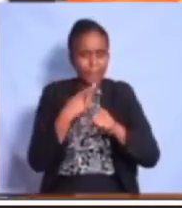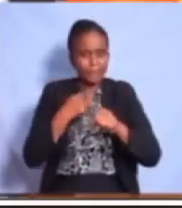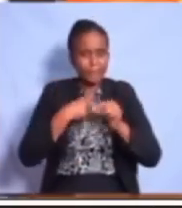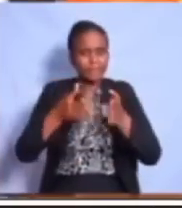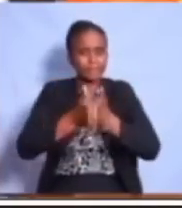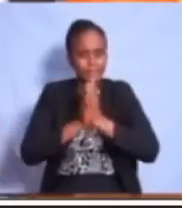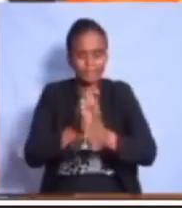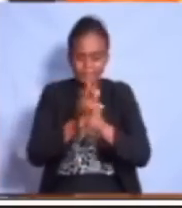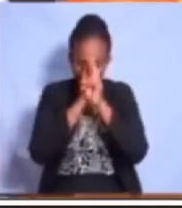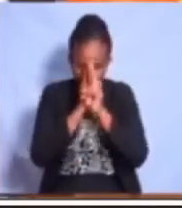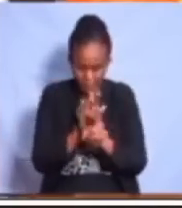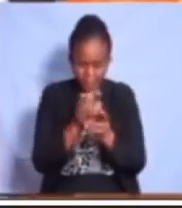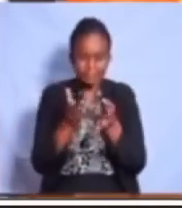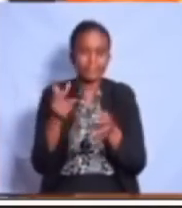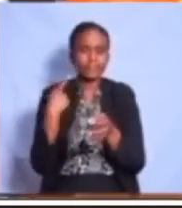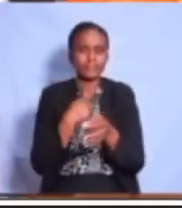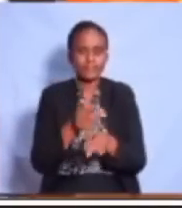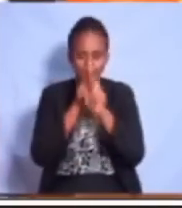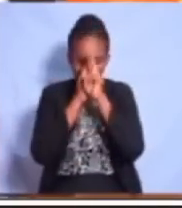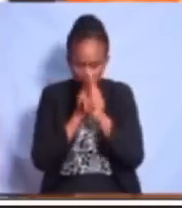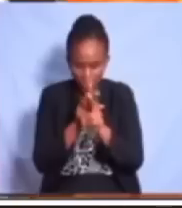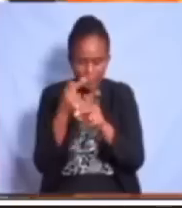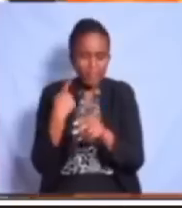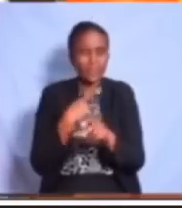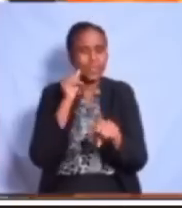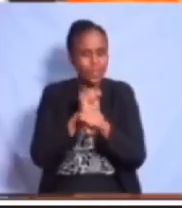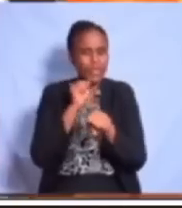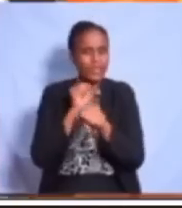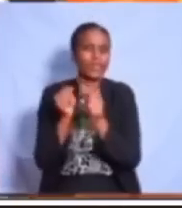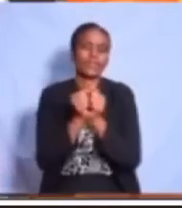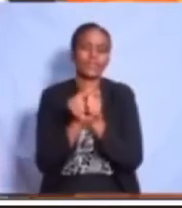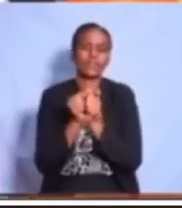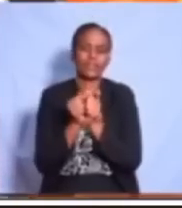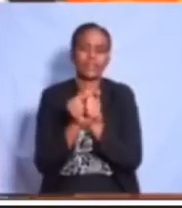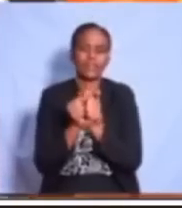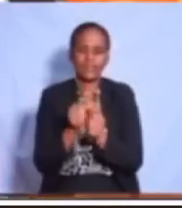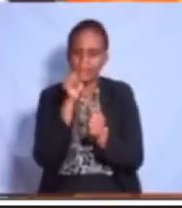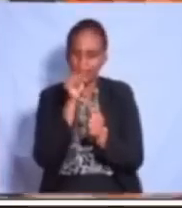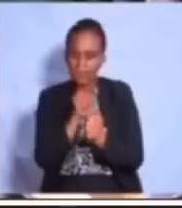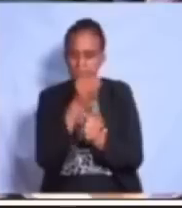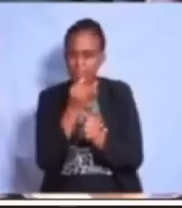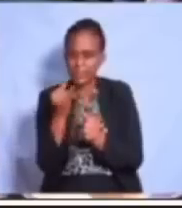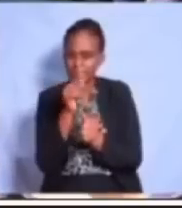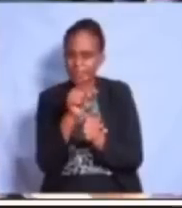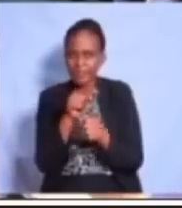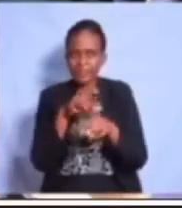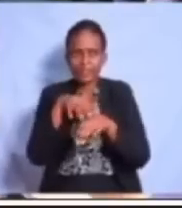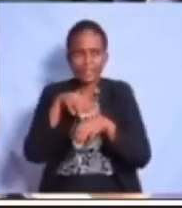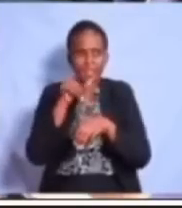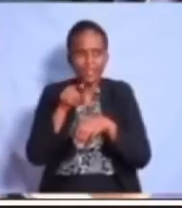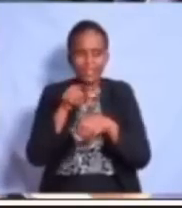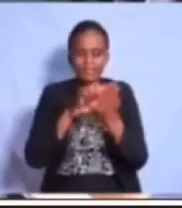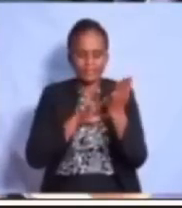this respectable house, honorable house, to work together on this issue cancerous issue of